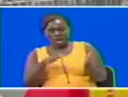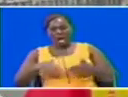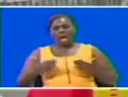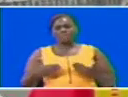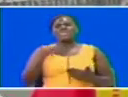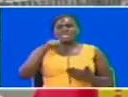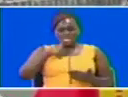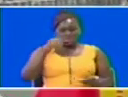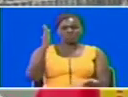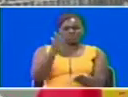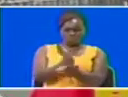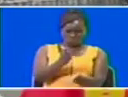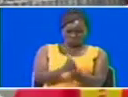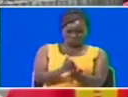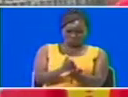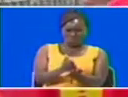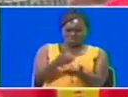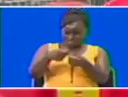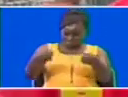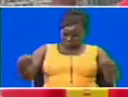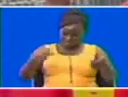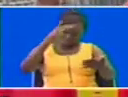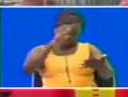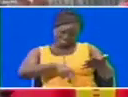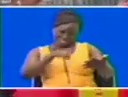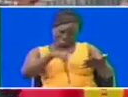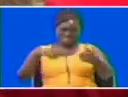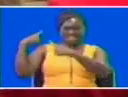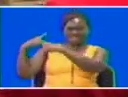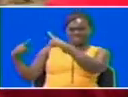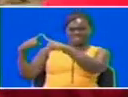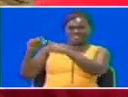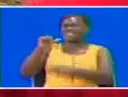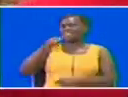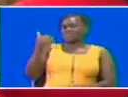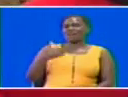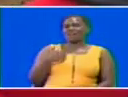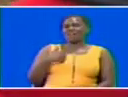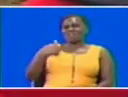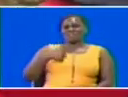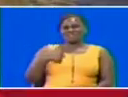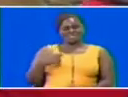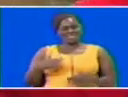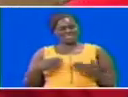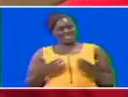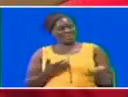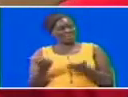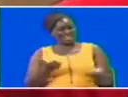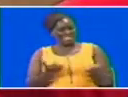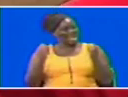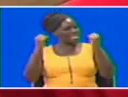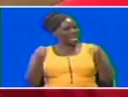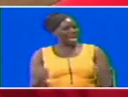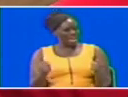new, and you have to buy it and read and experience the new standard. I'm a vendor today, I'm selling newspapers. It's a very hard job. I